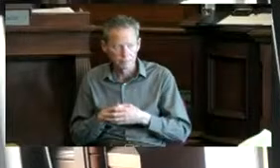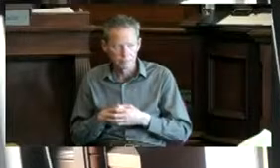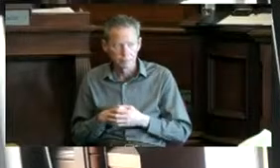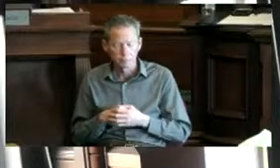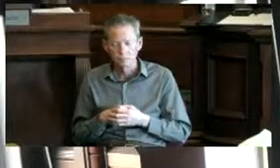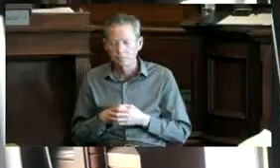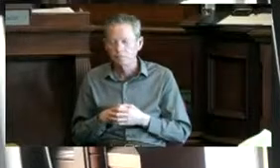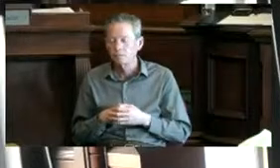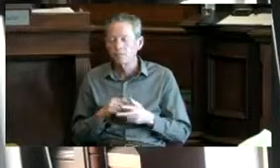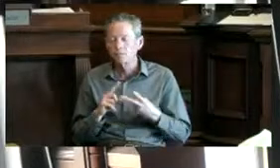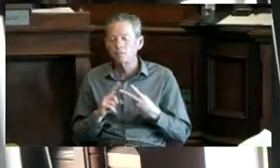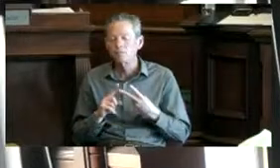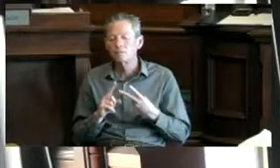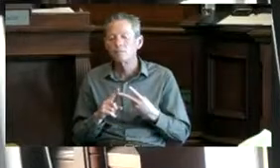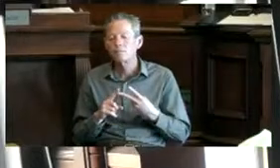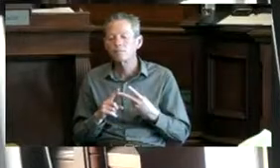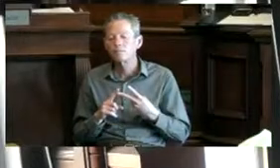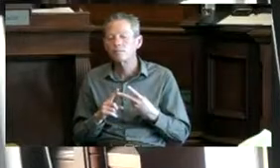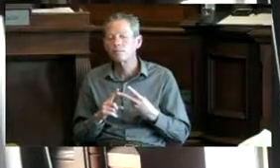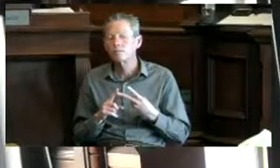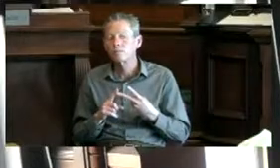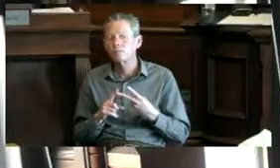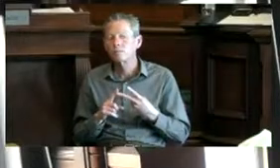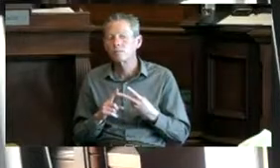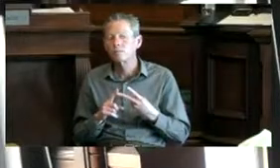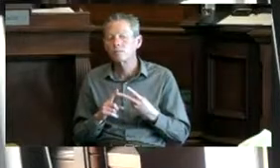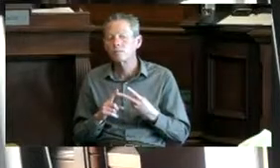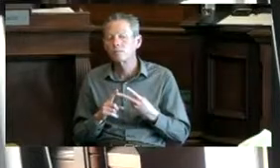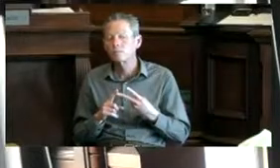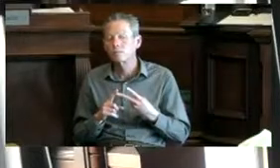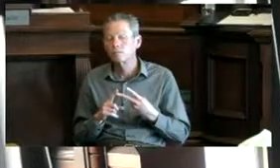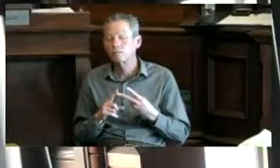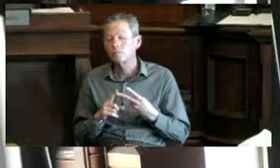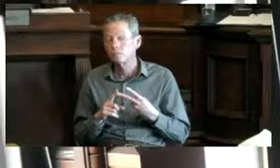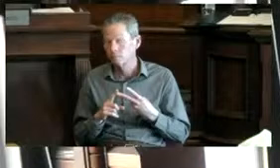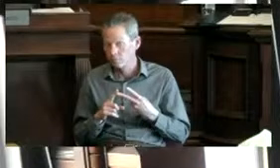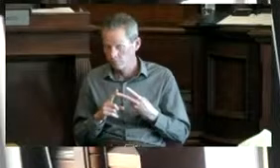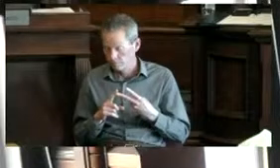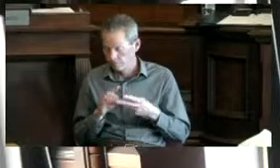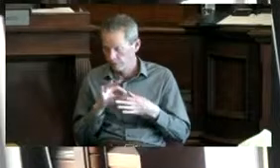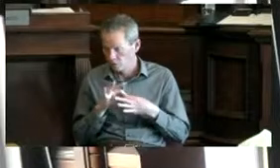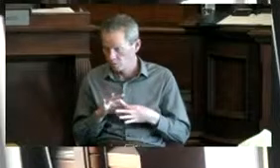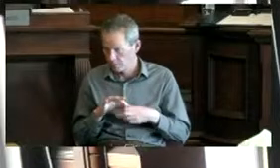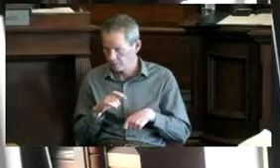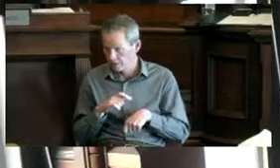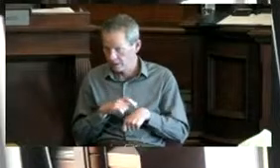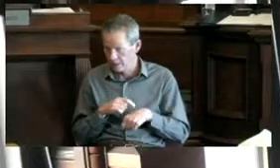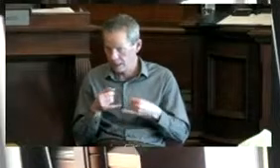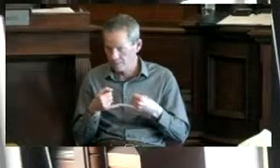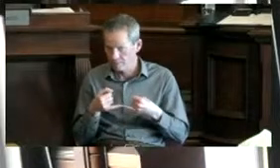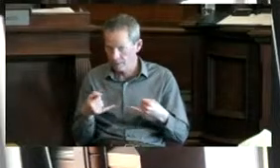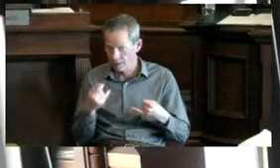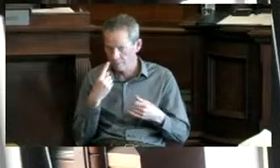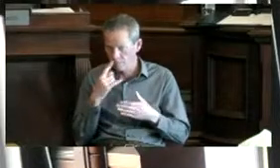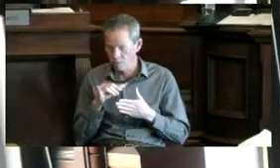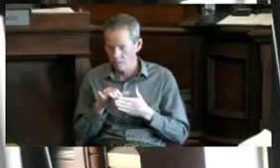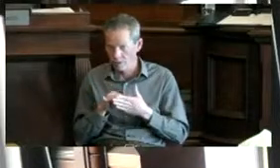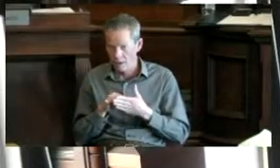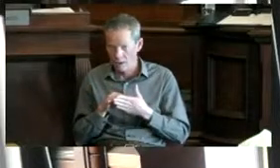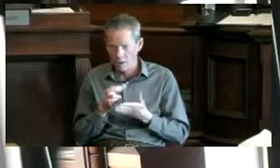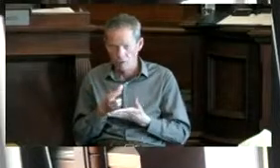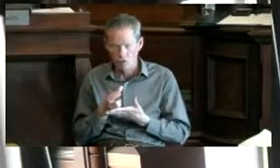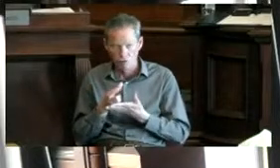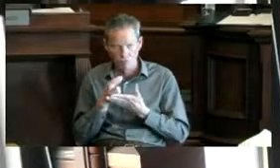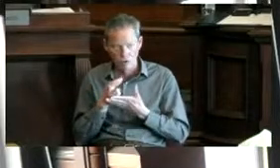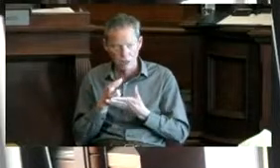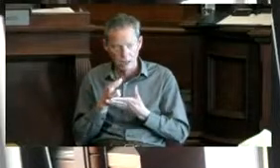Got it. And second, in terms of the timeline for this rehab and